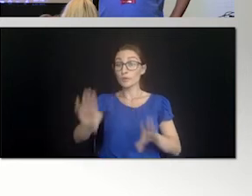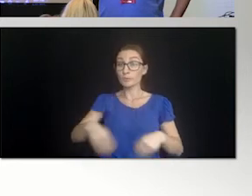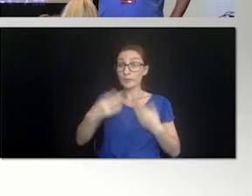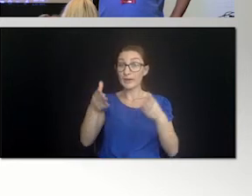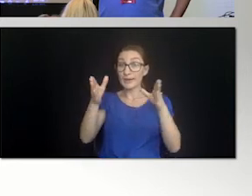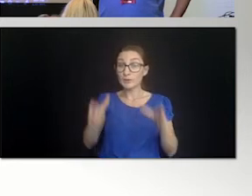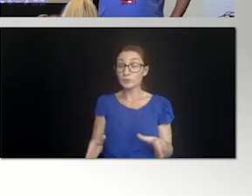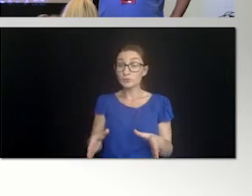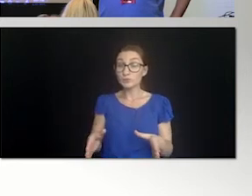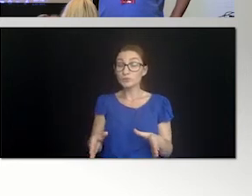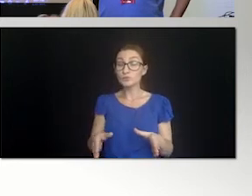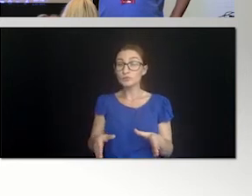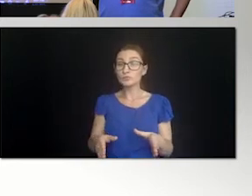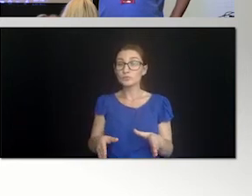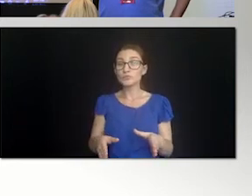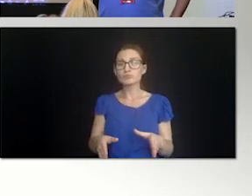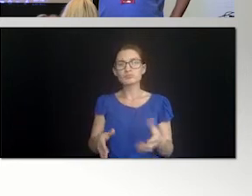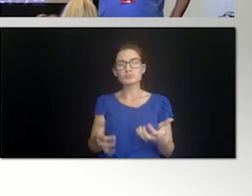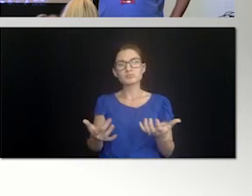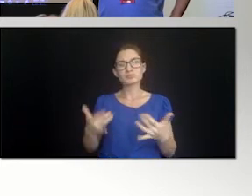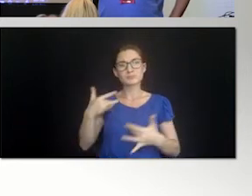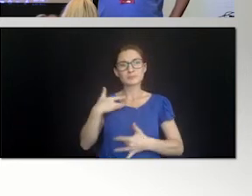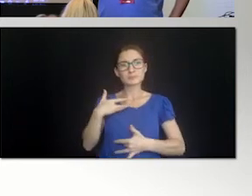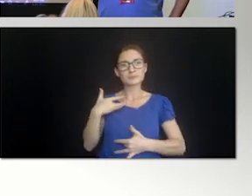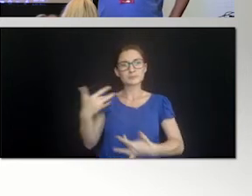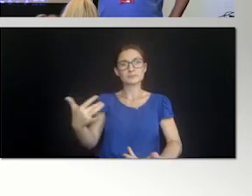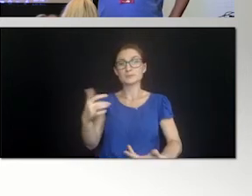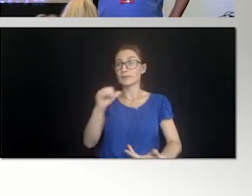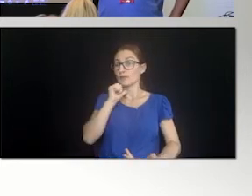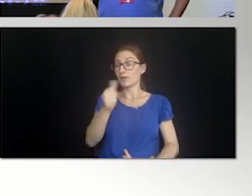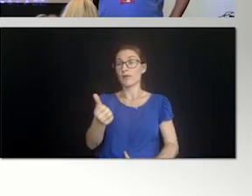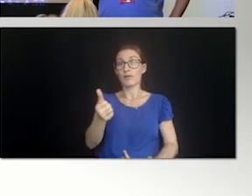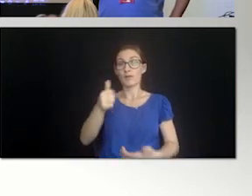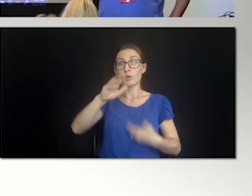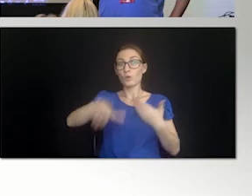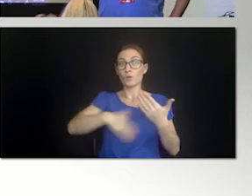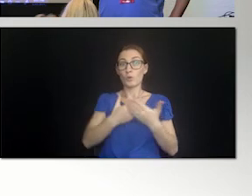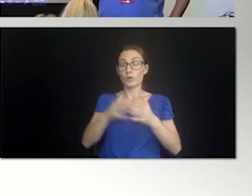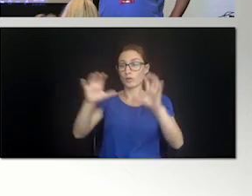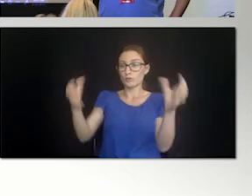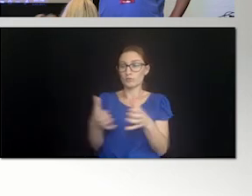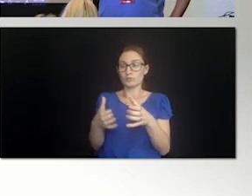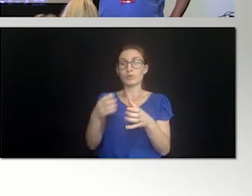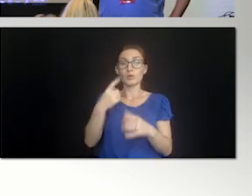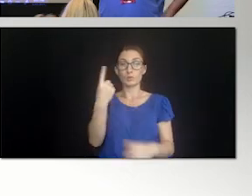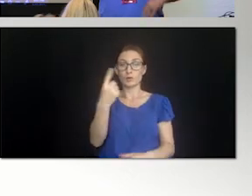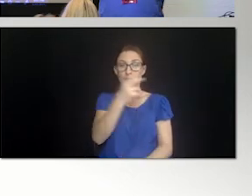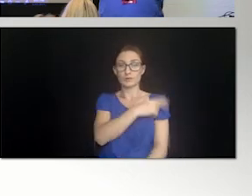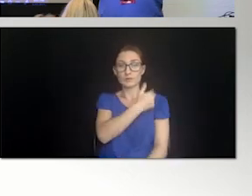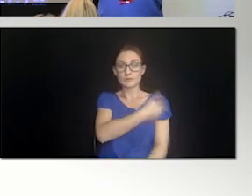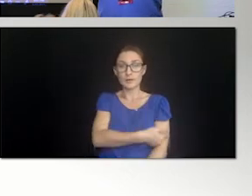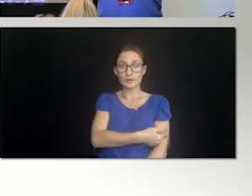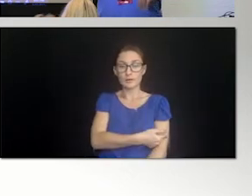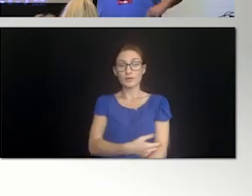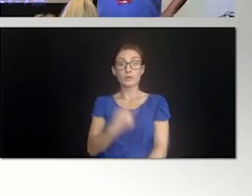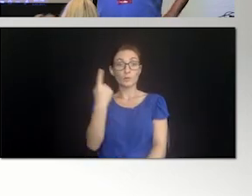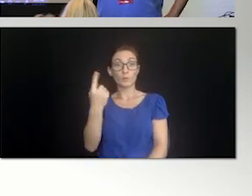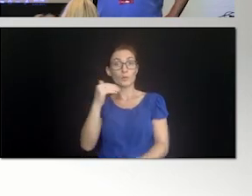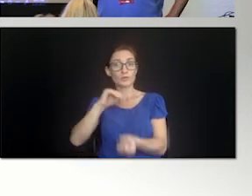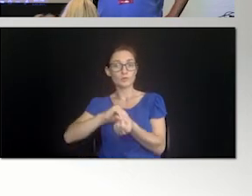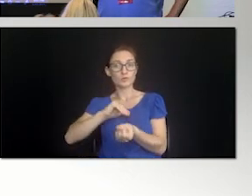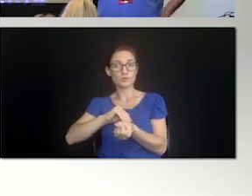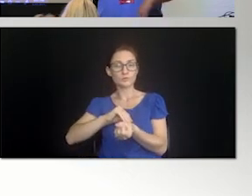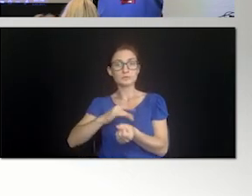your providers that care for you or your child most often are not all in one hospital or one